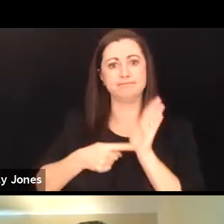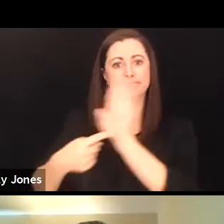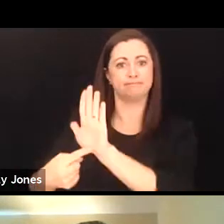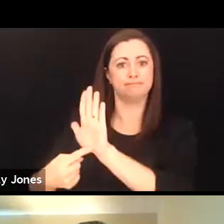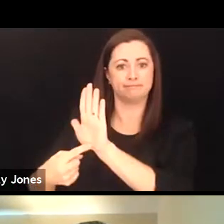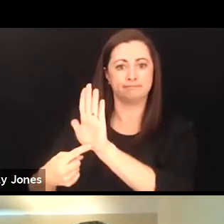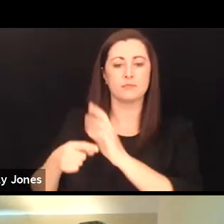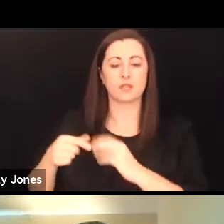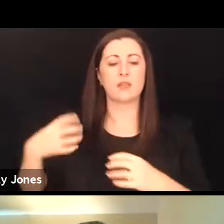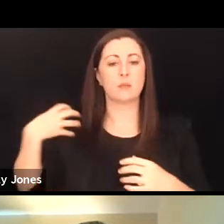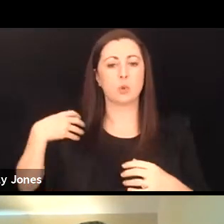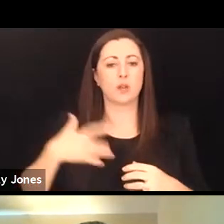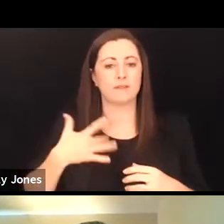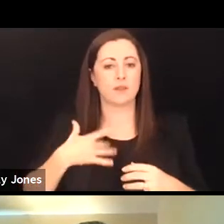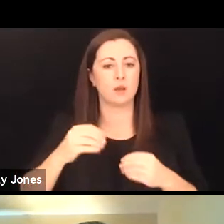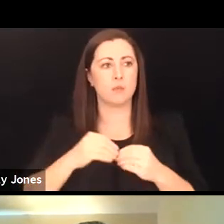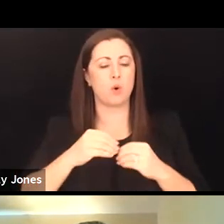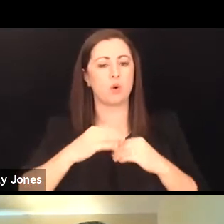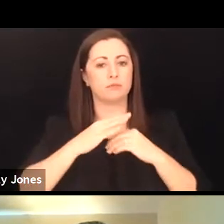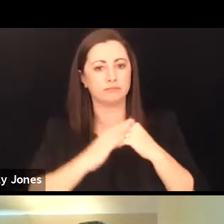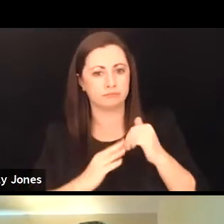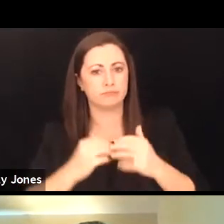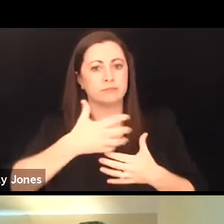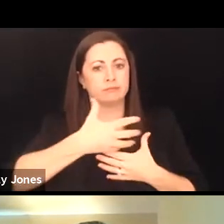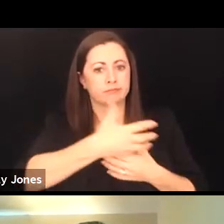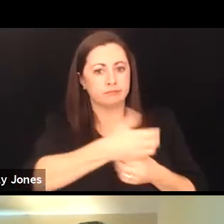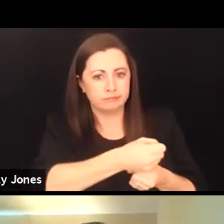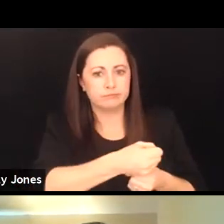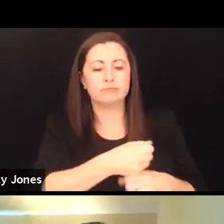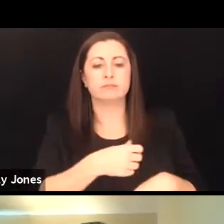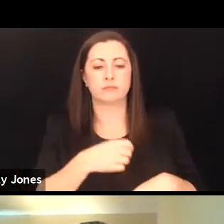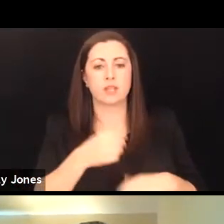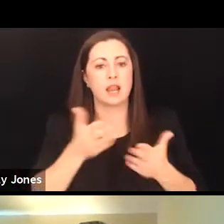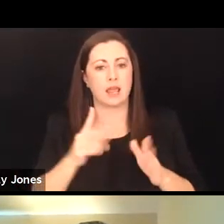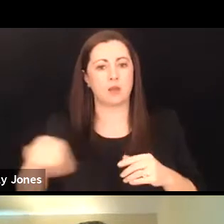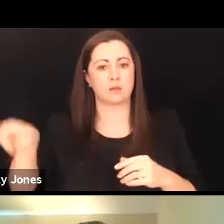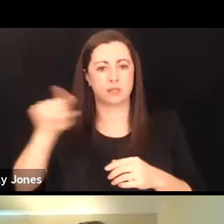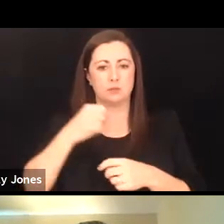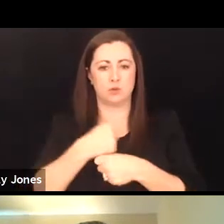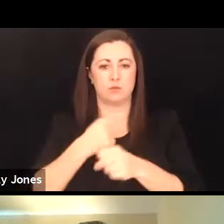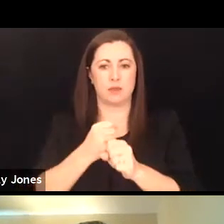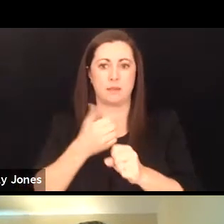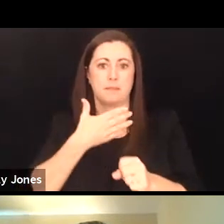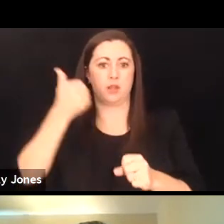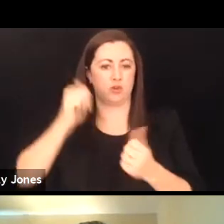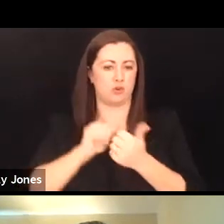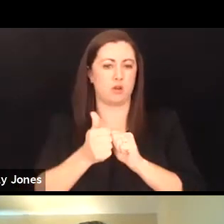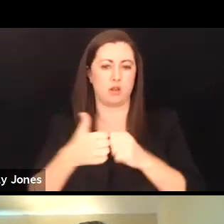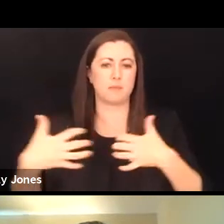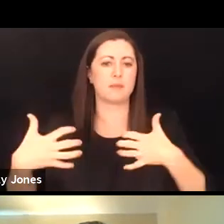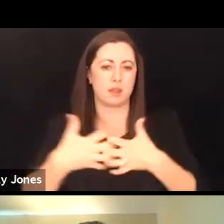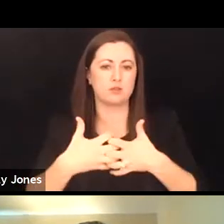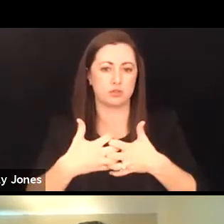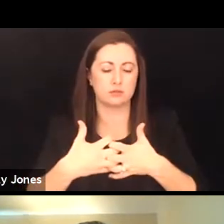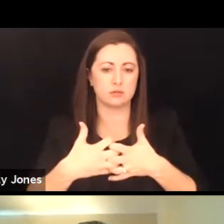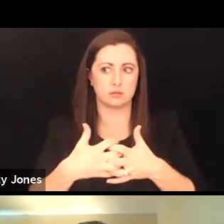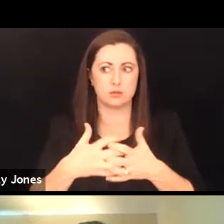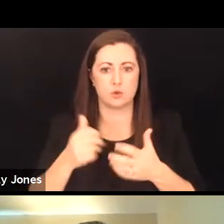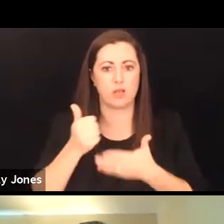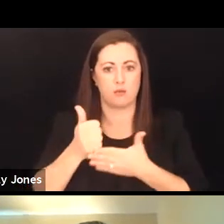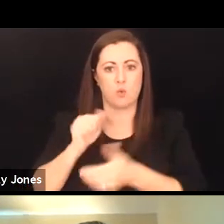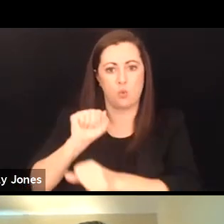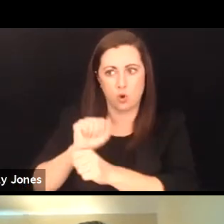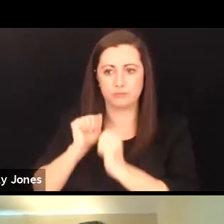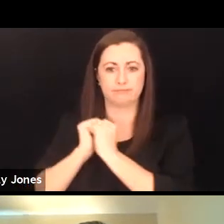them at ease, and that lets them to, you know, allows them to make better accommodations for us, and for us to work together and